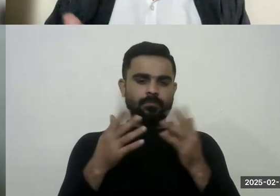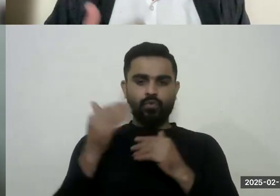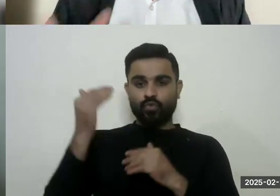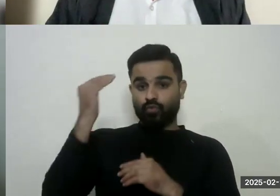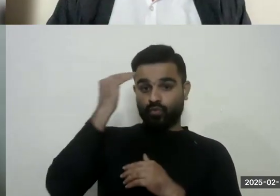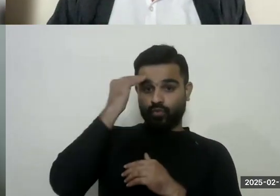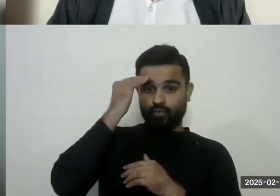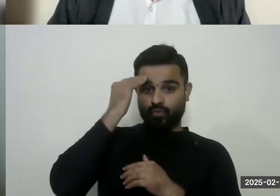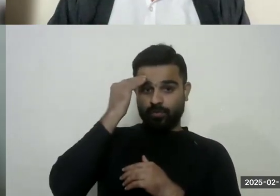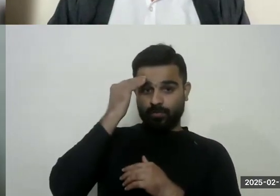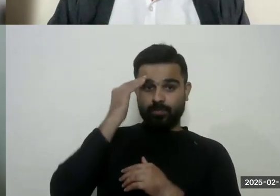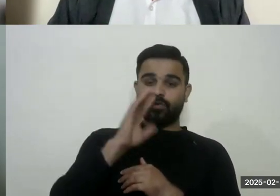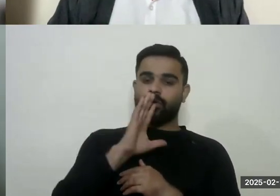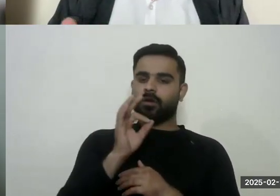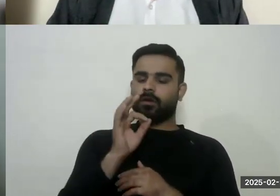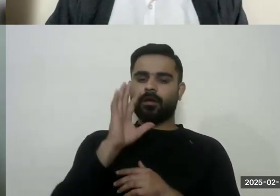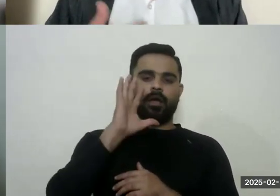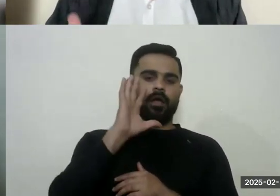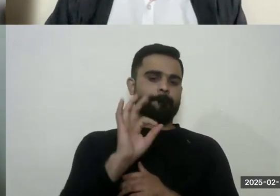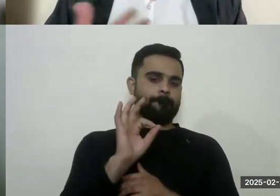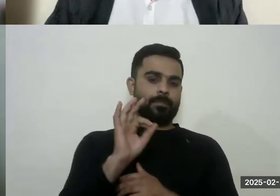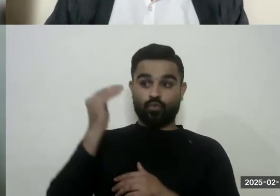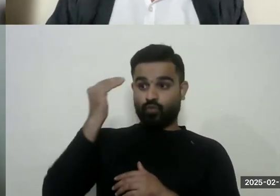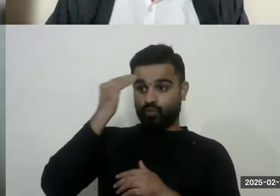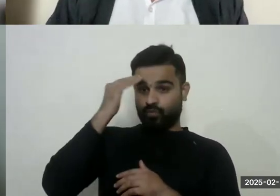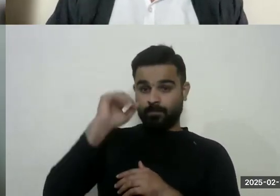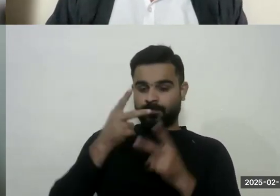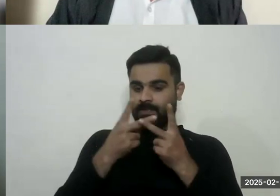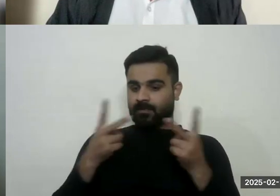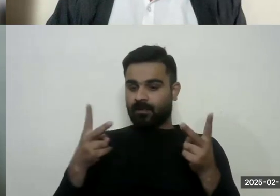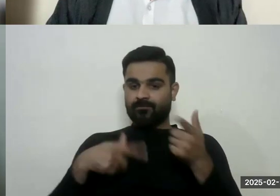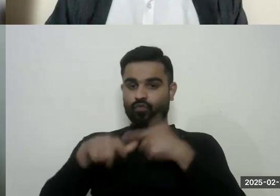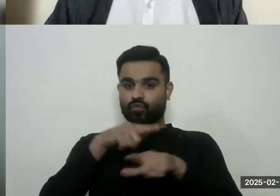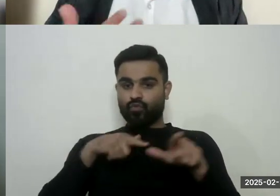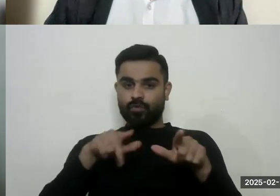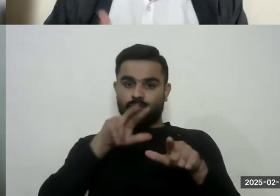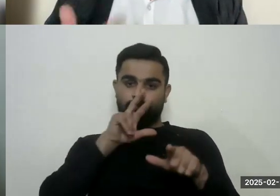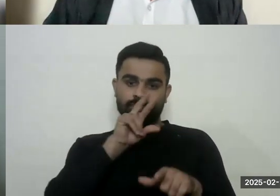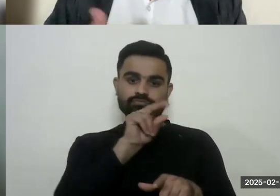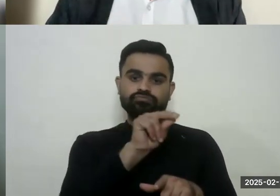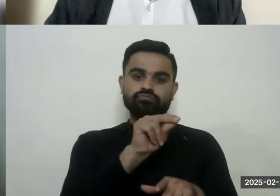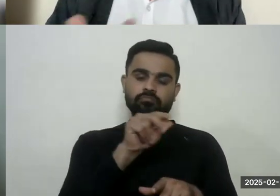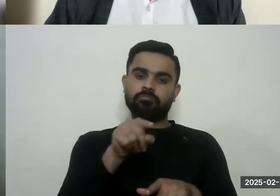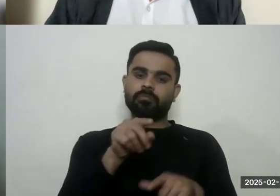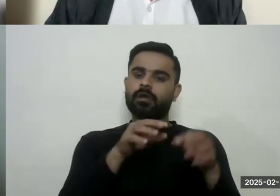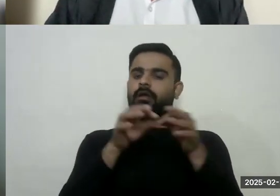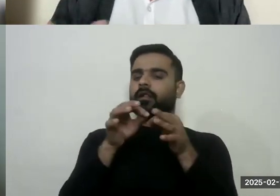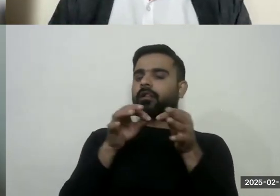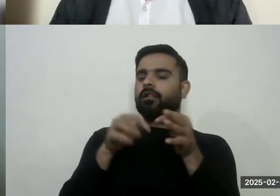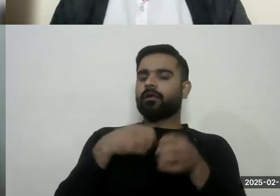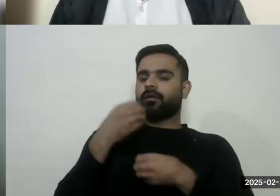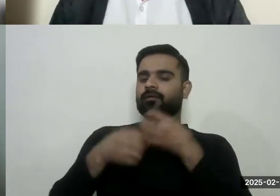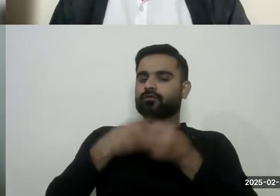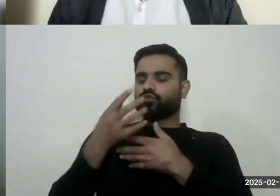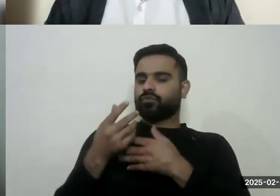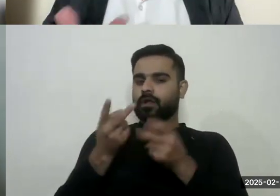acknowledging becomes really very much important. When you acknowledge that there are different languages being spoken and you can express yourselves